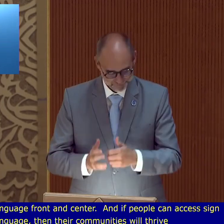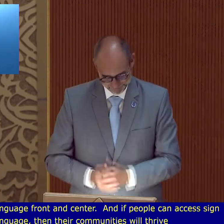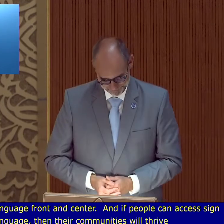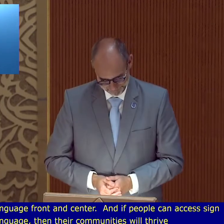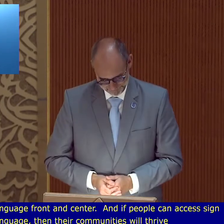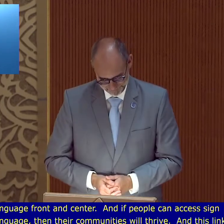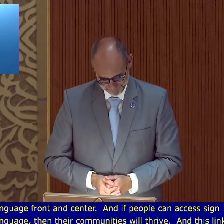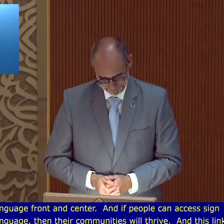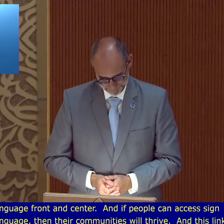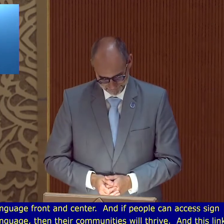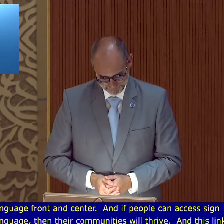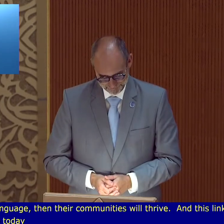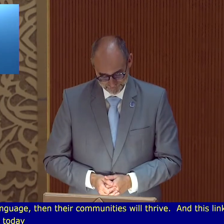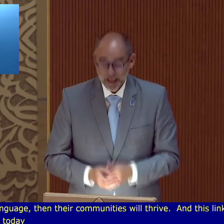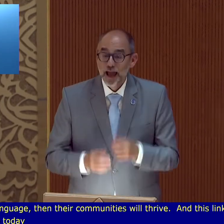Sign Languages.